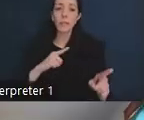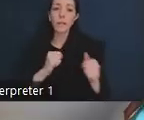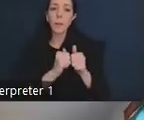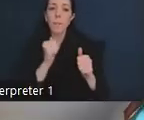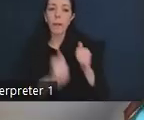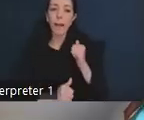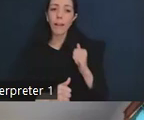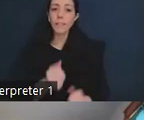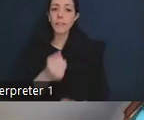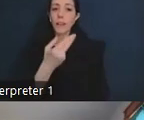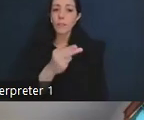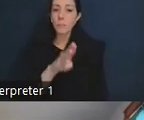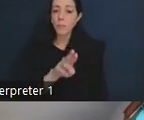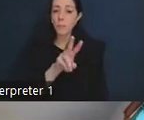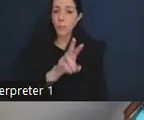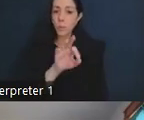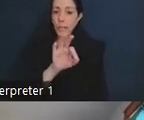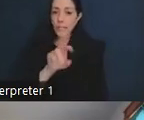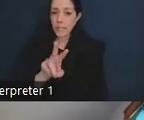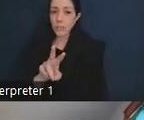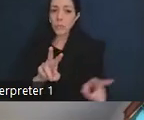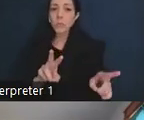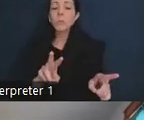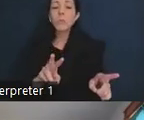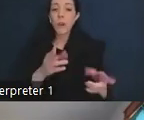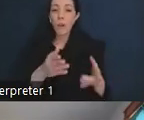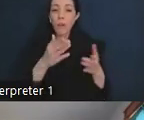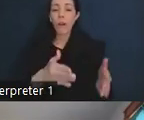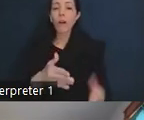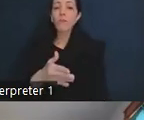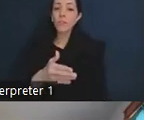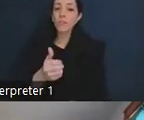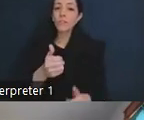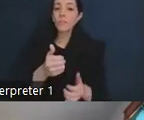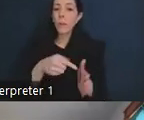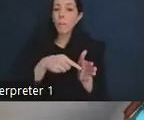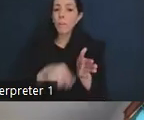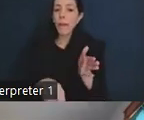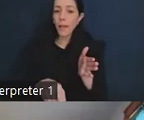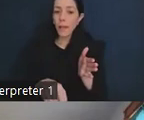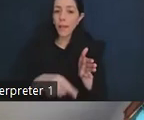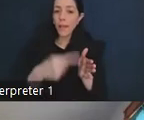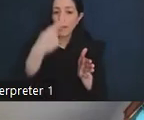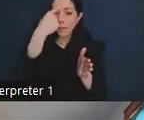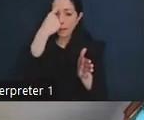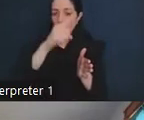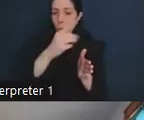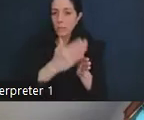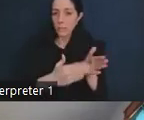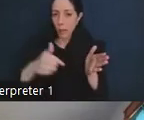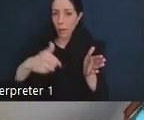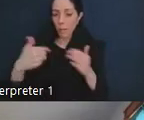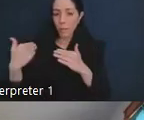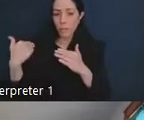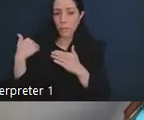legislation that provides per diem compensation, and that's tied, that amount is tied to the same